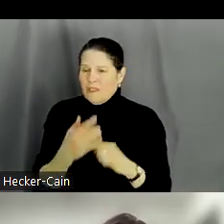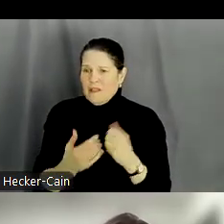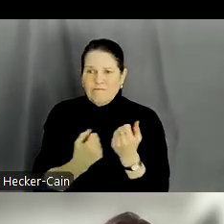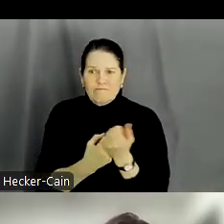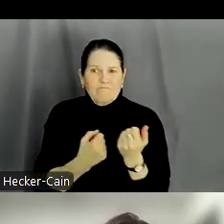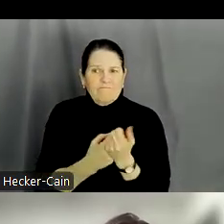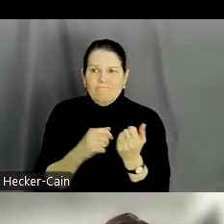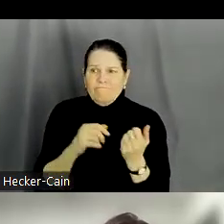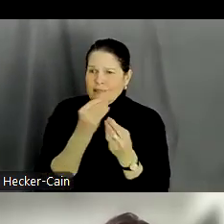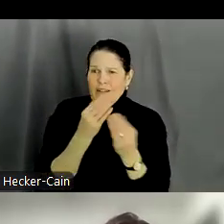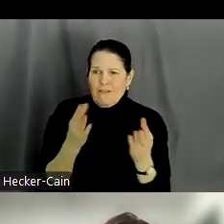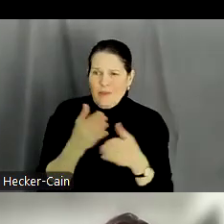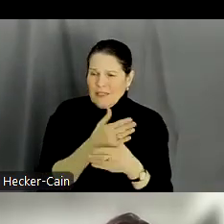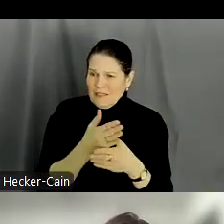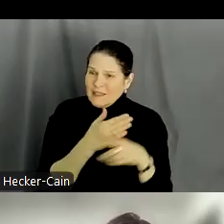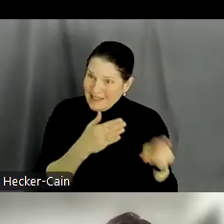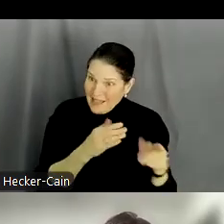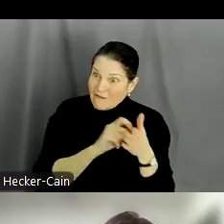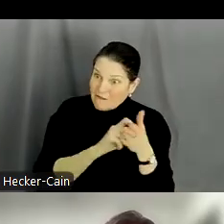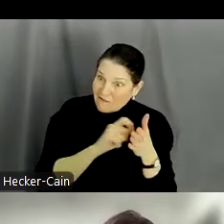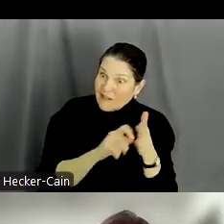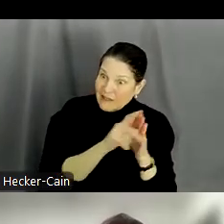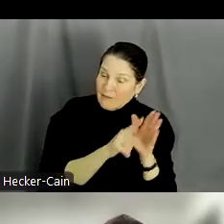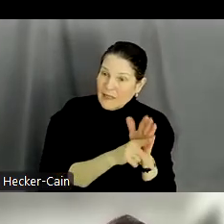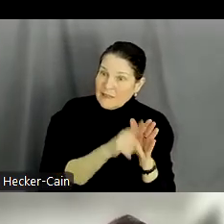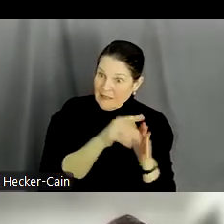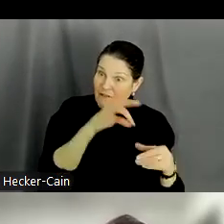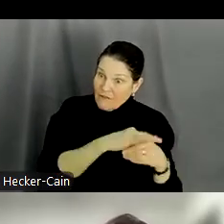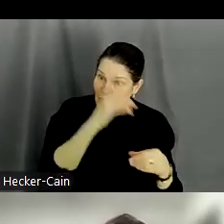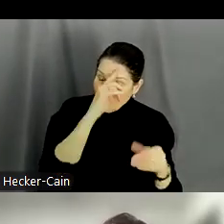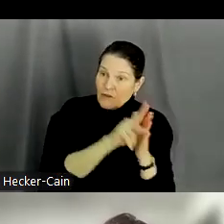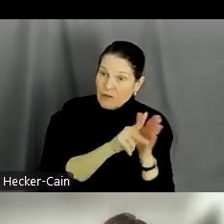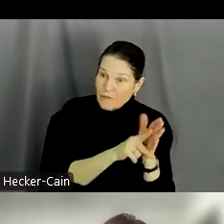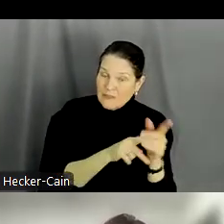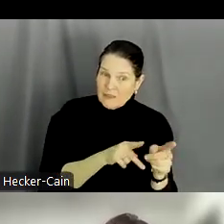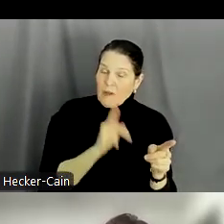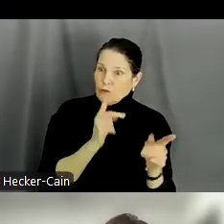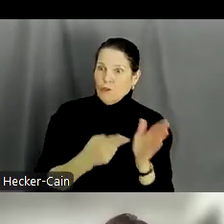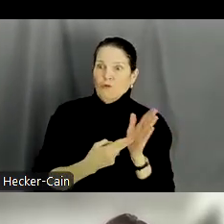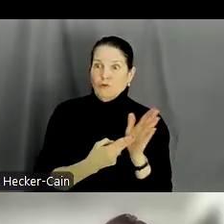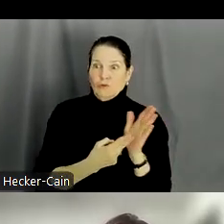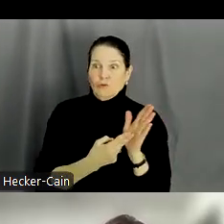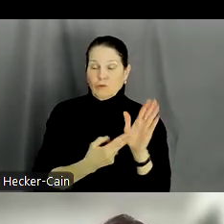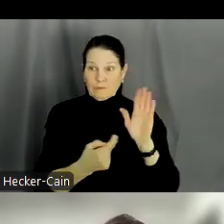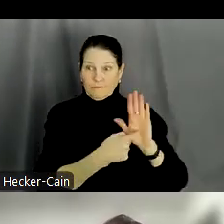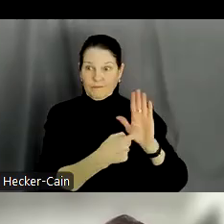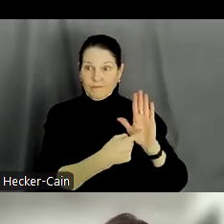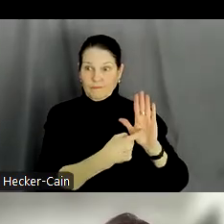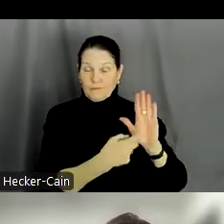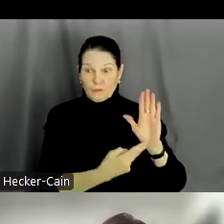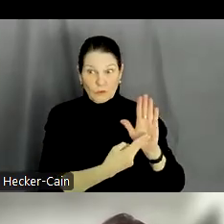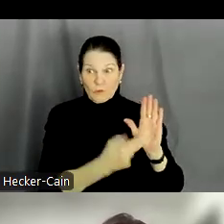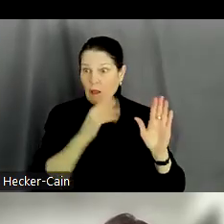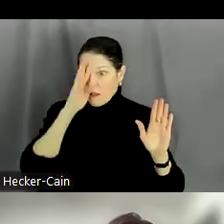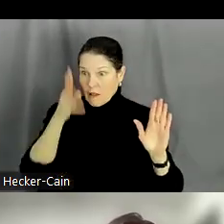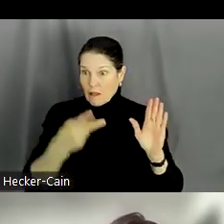elected officials to ground some of the policy making in that truth telling and ensure that we're providing that accurate information and kind of level